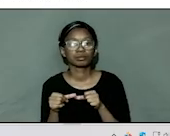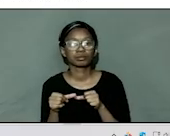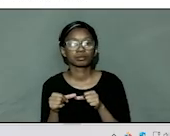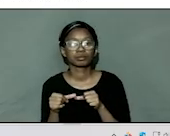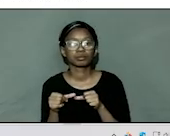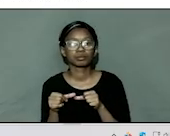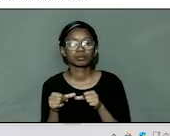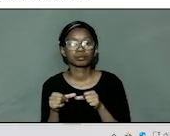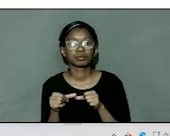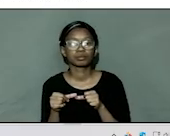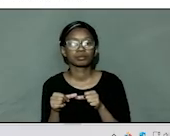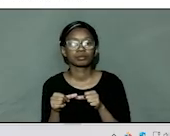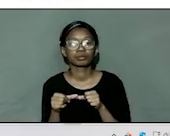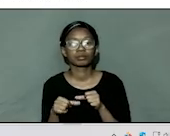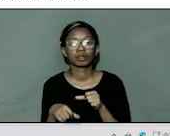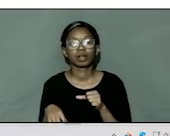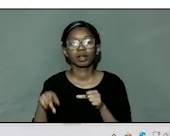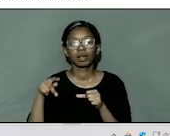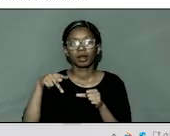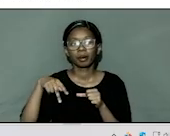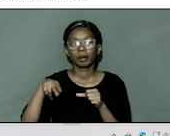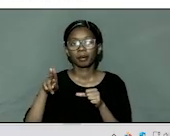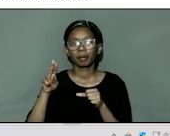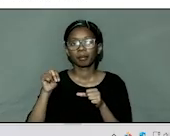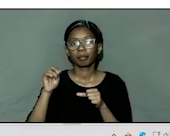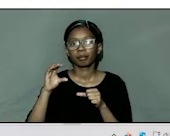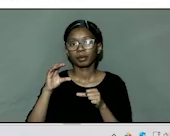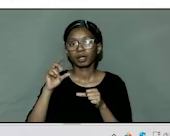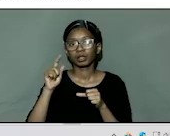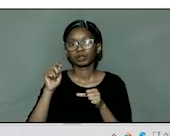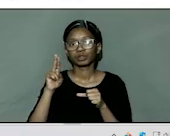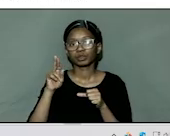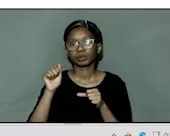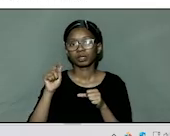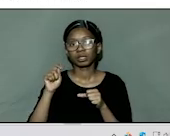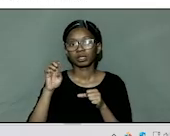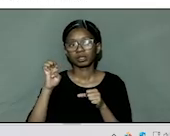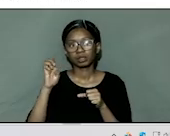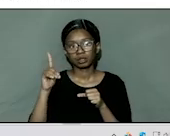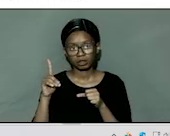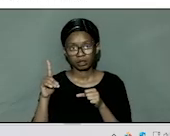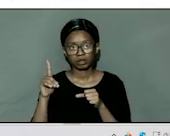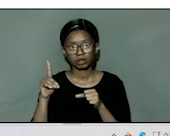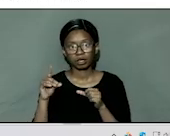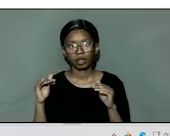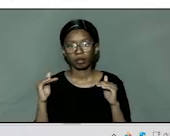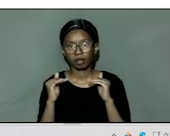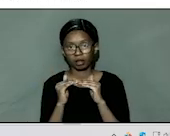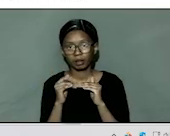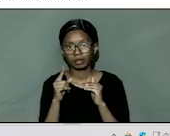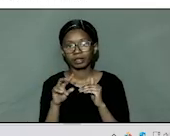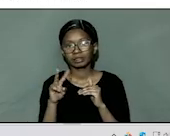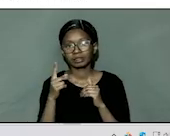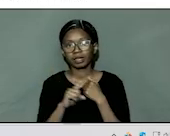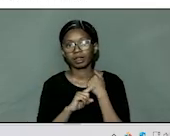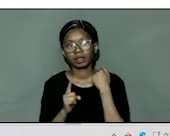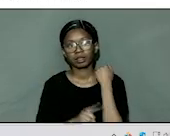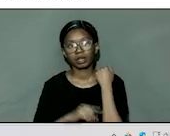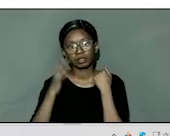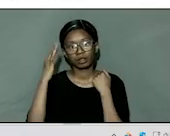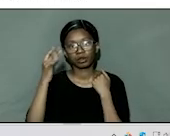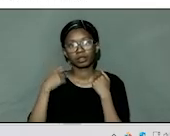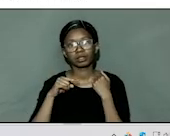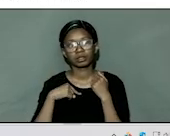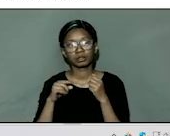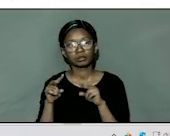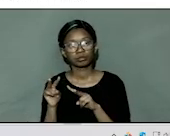punctuated equilibrium, which is the second last theory that we are going to look at. If